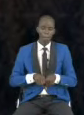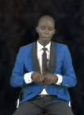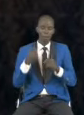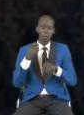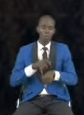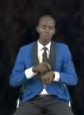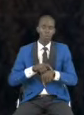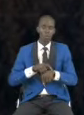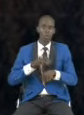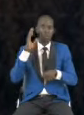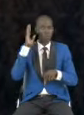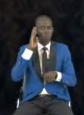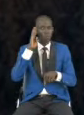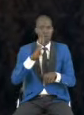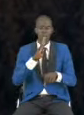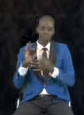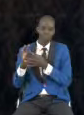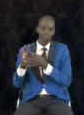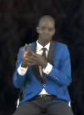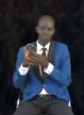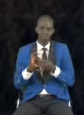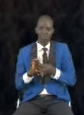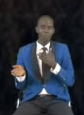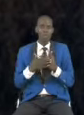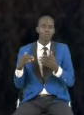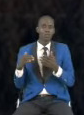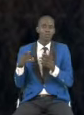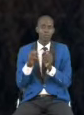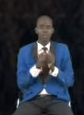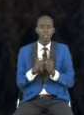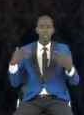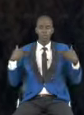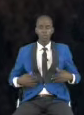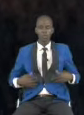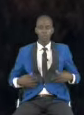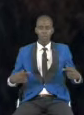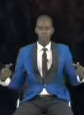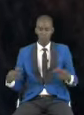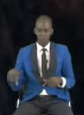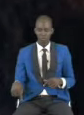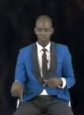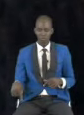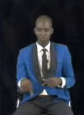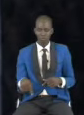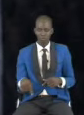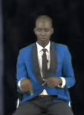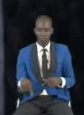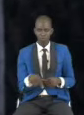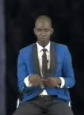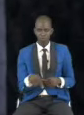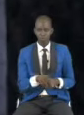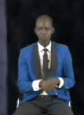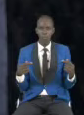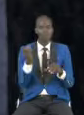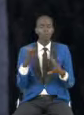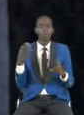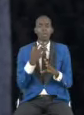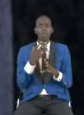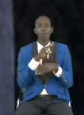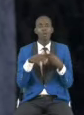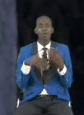mended together. Arthritis will vanish away. And all those things that is walking about and trying to disturb